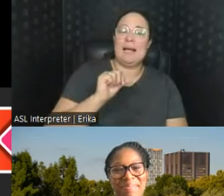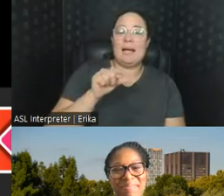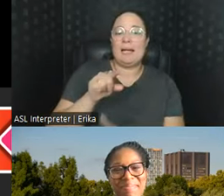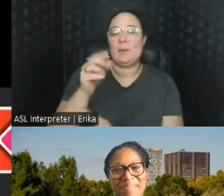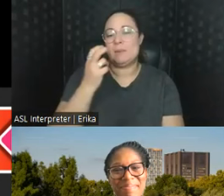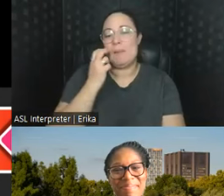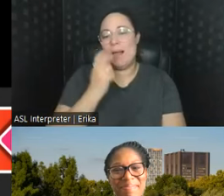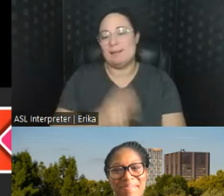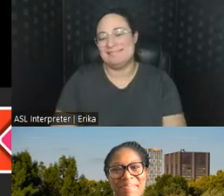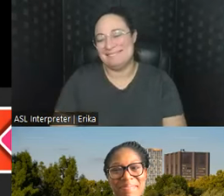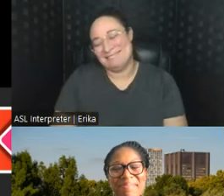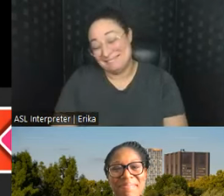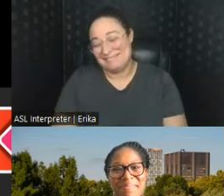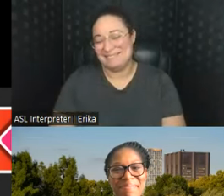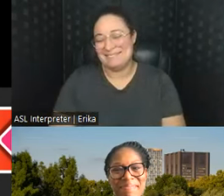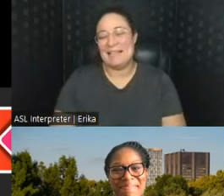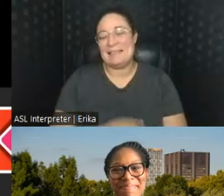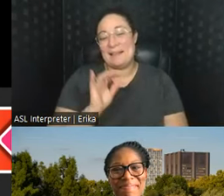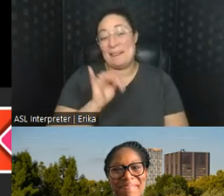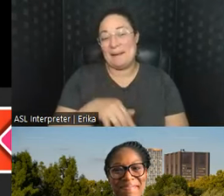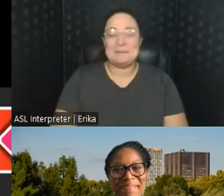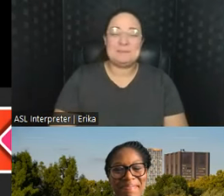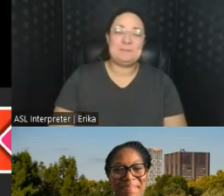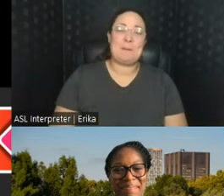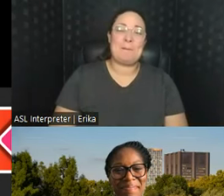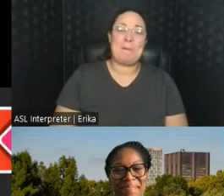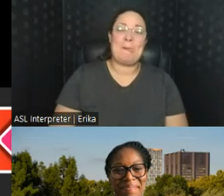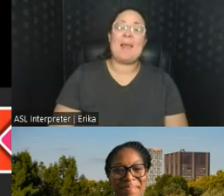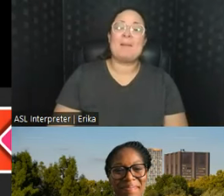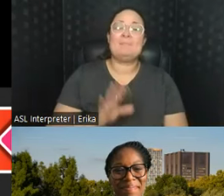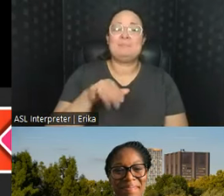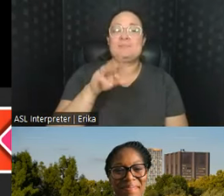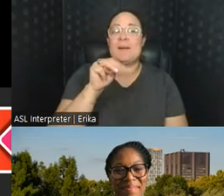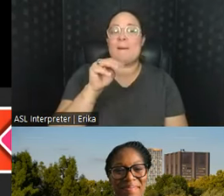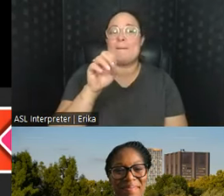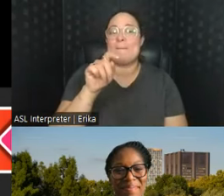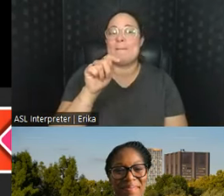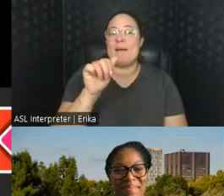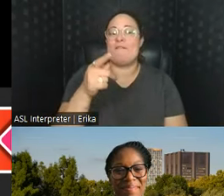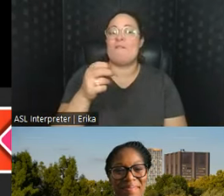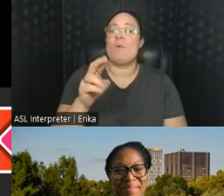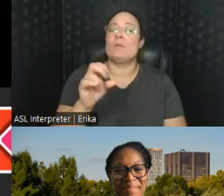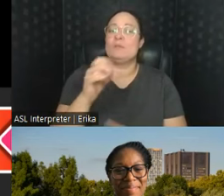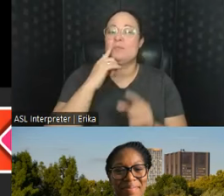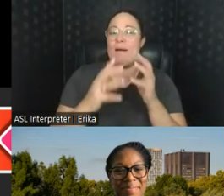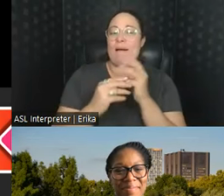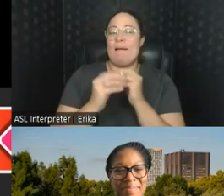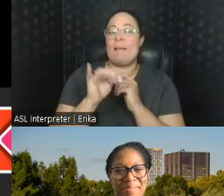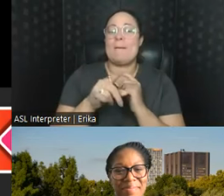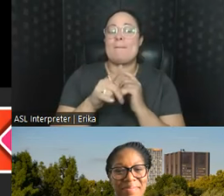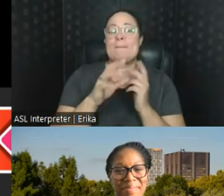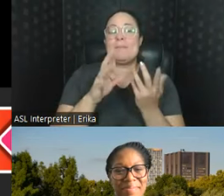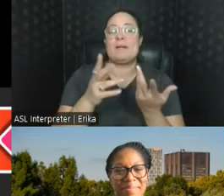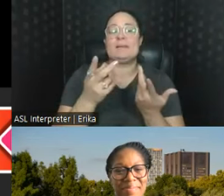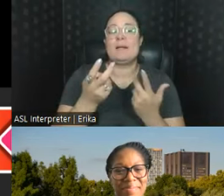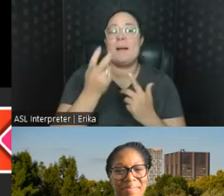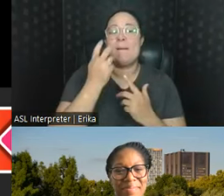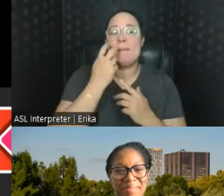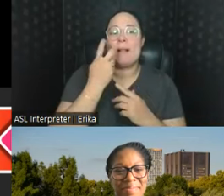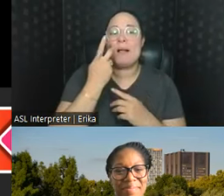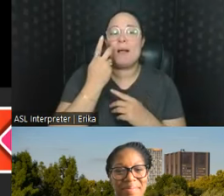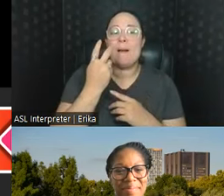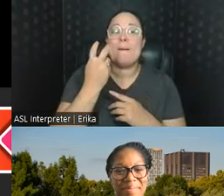So there's that, right? All right, so metaphors. To that point, you know, terms like blindsided or